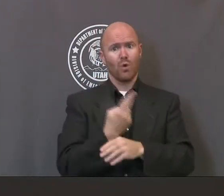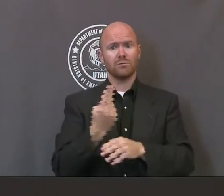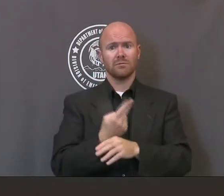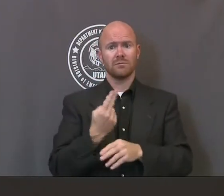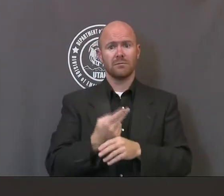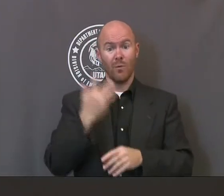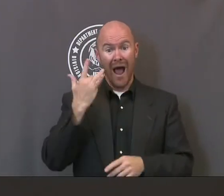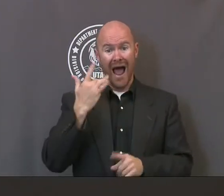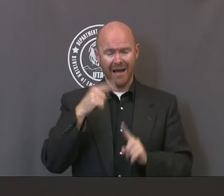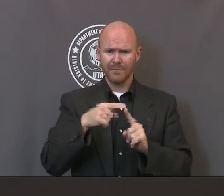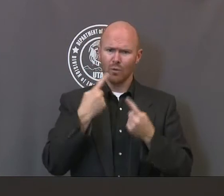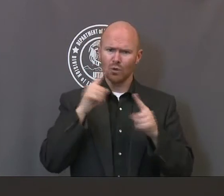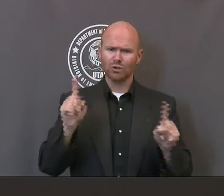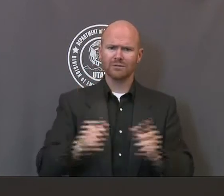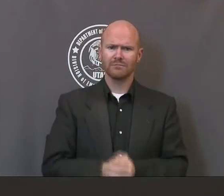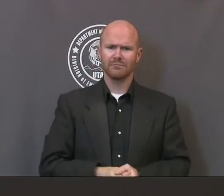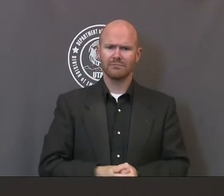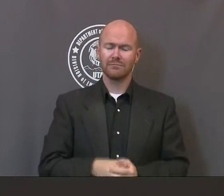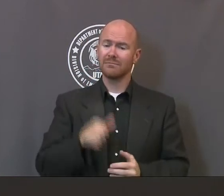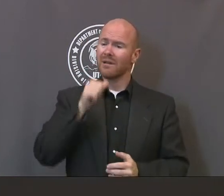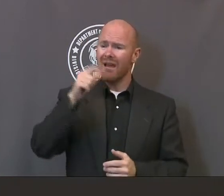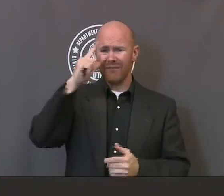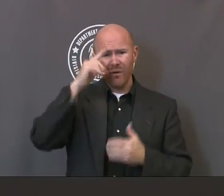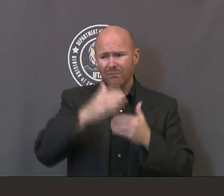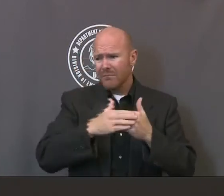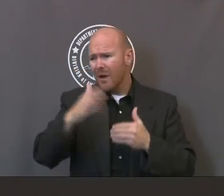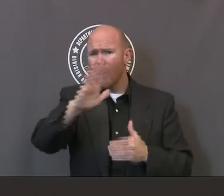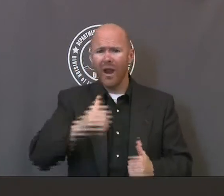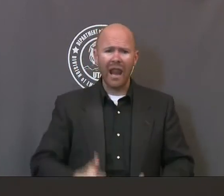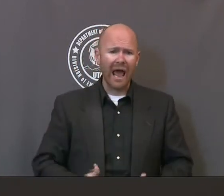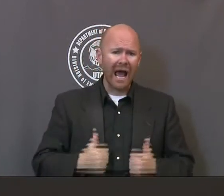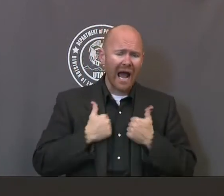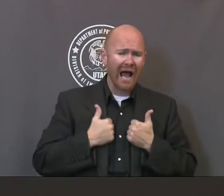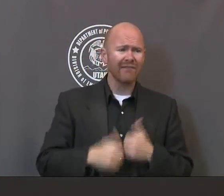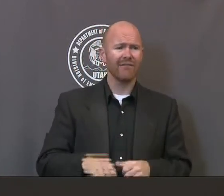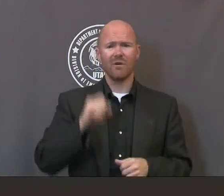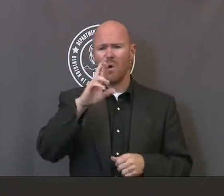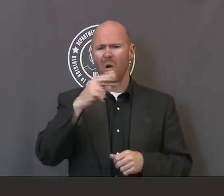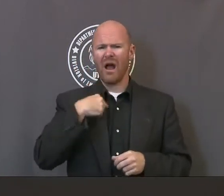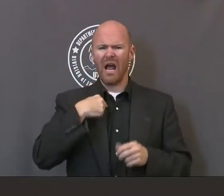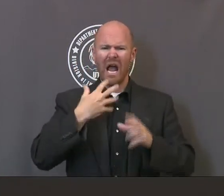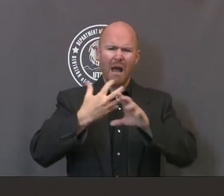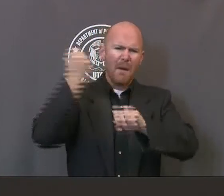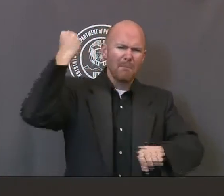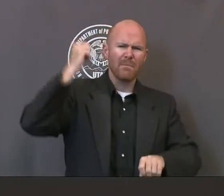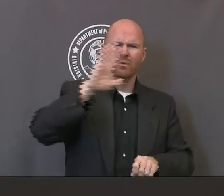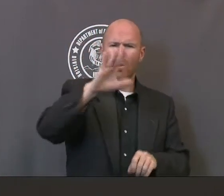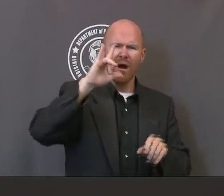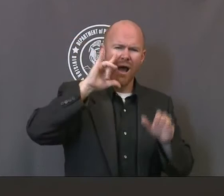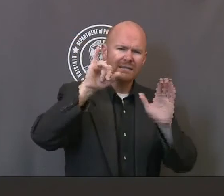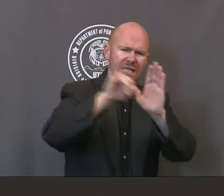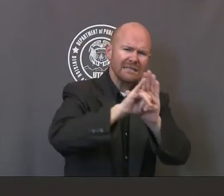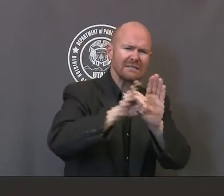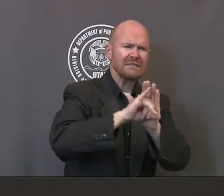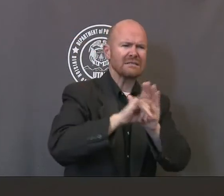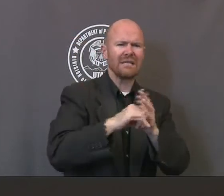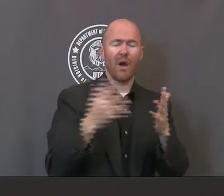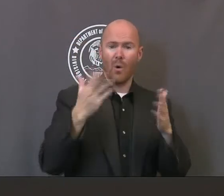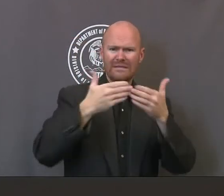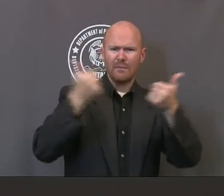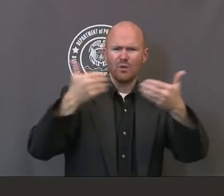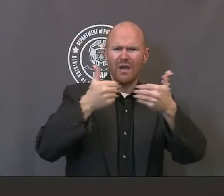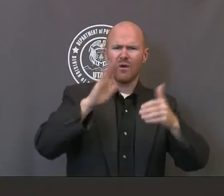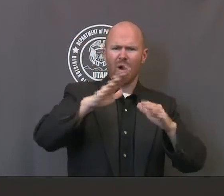they work. Not for the rest of our lives, not to intentionally remove identity from individuals and separate households and